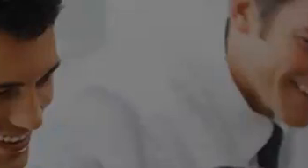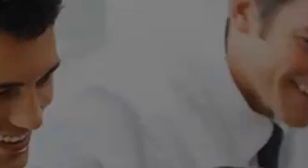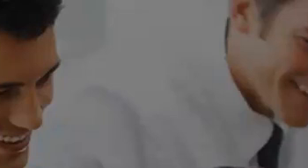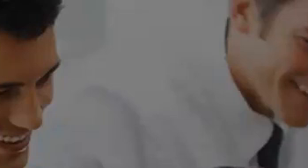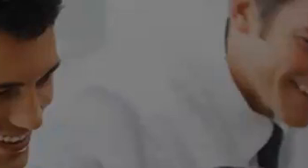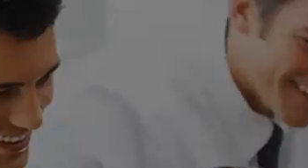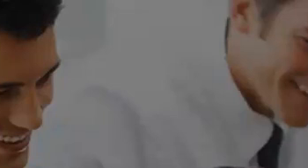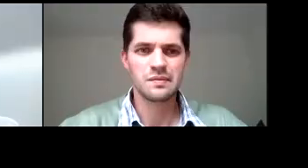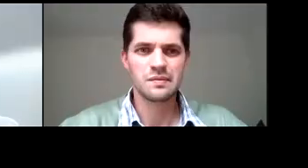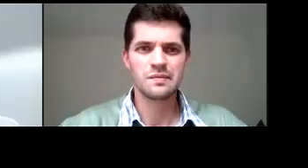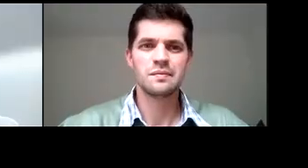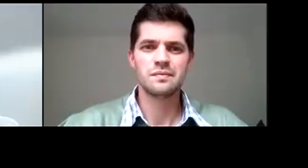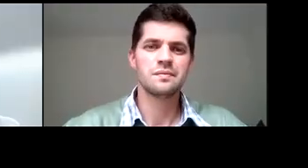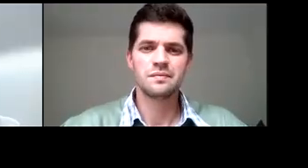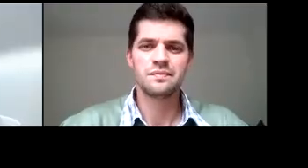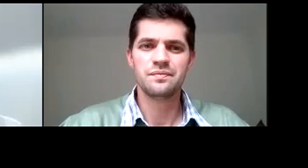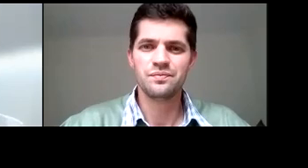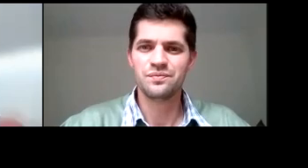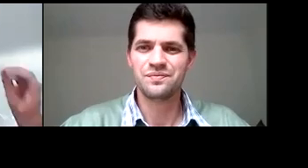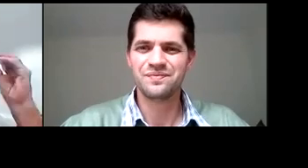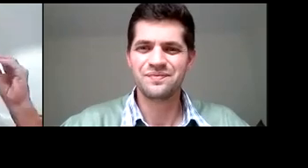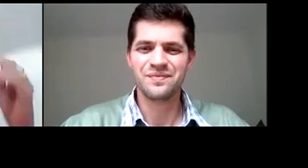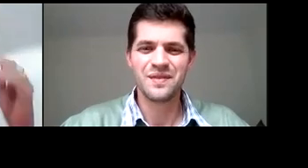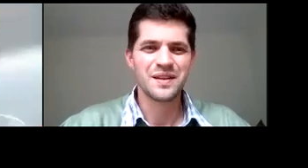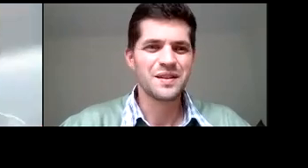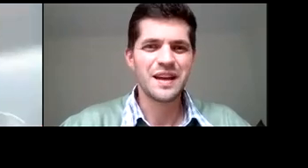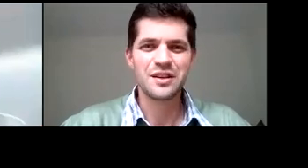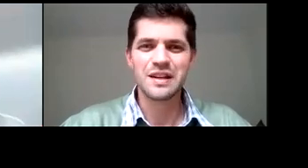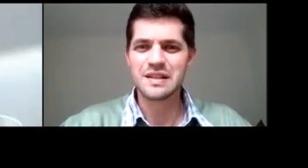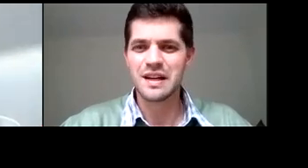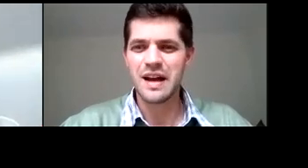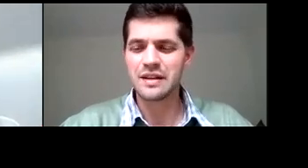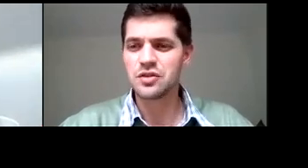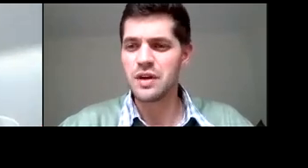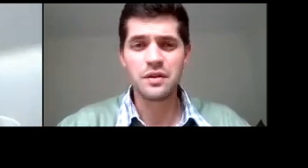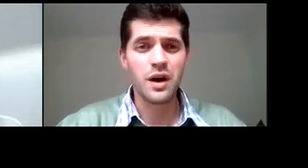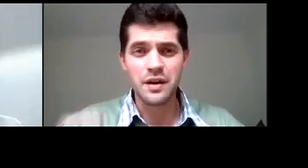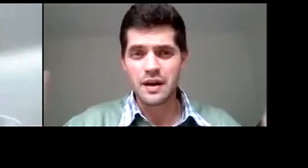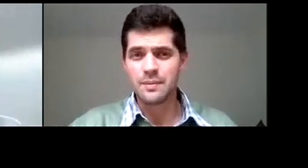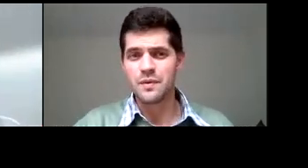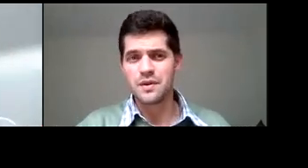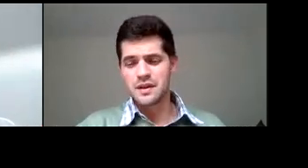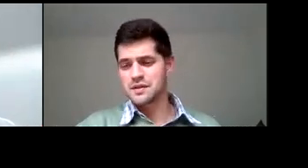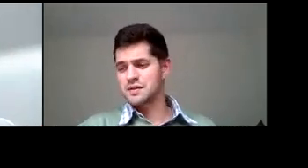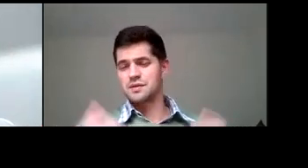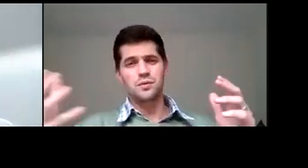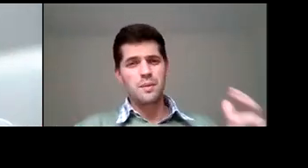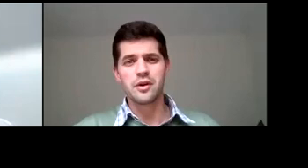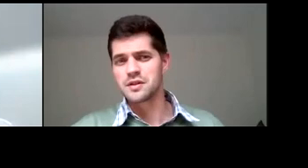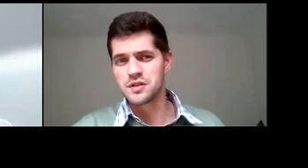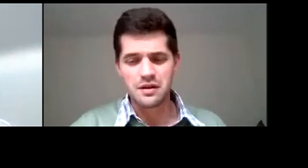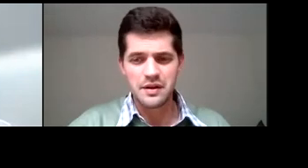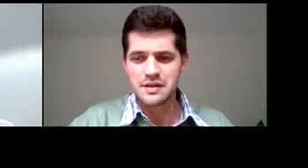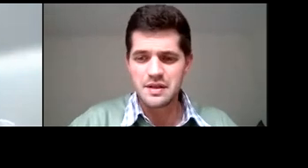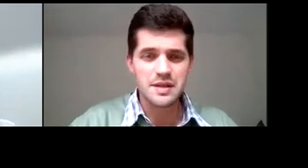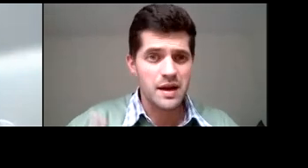don't hesitate to contact us at all. Thank you, Liza. And to everyone, this